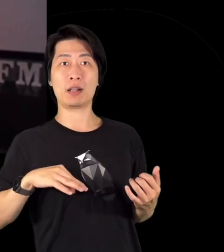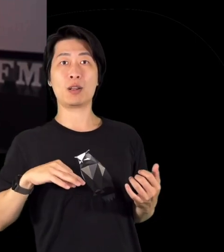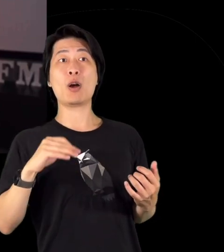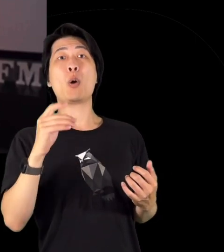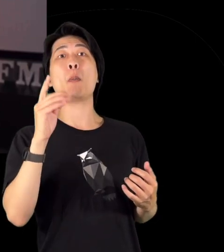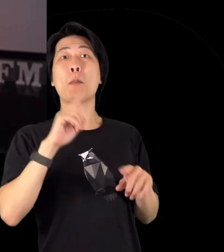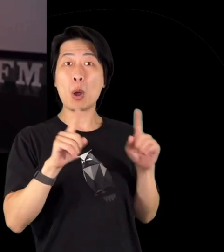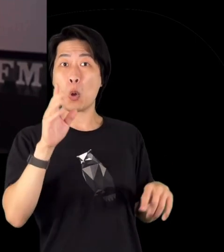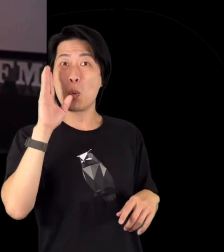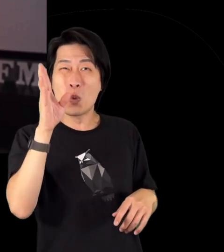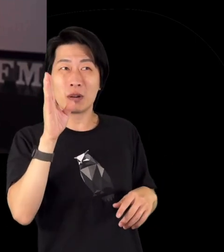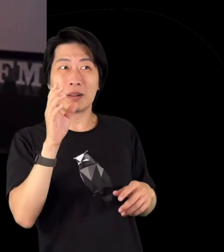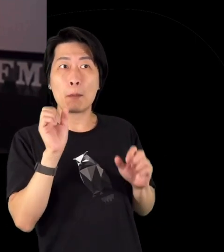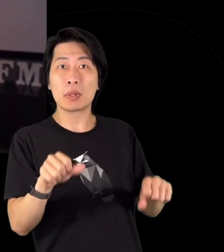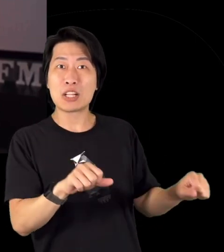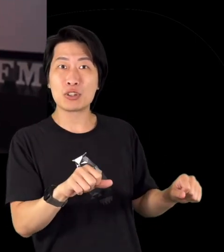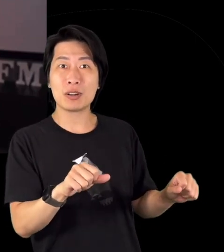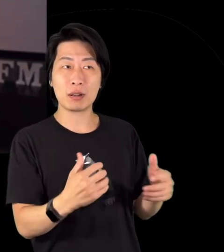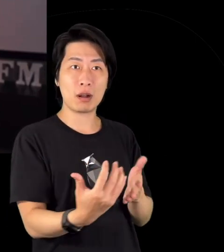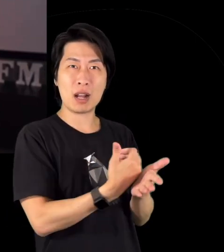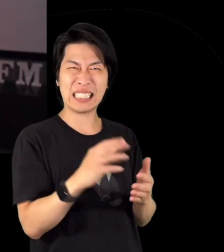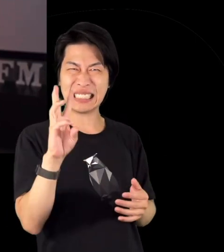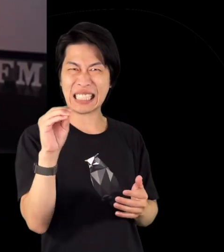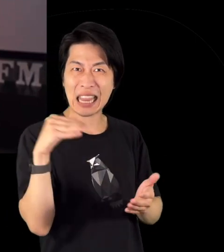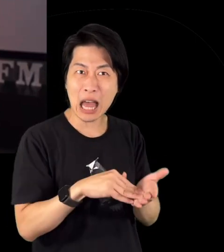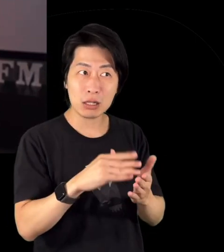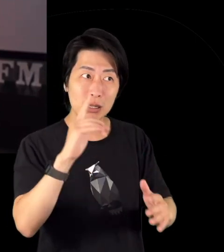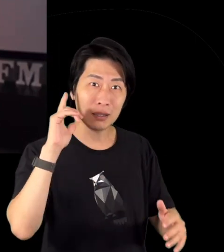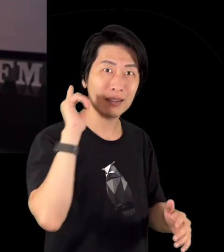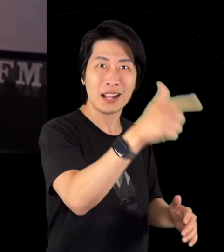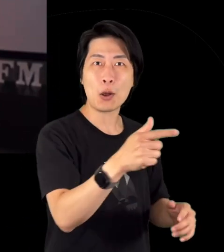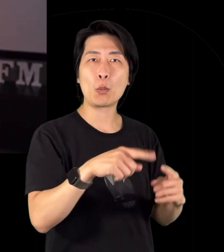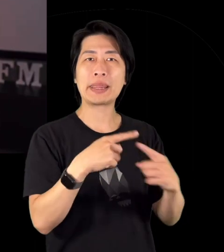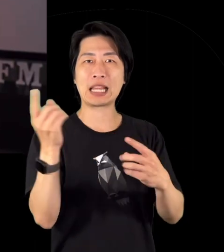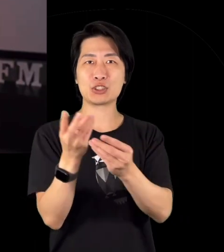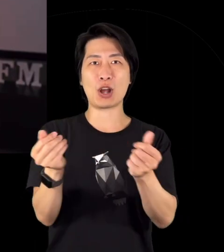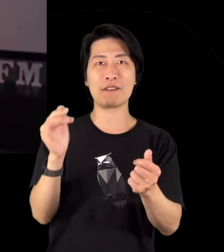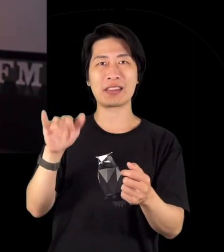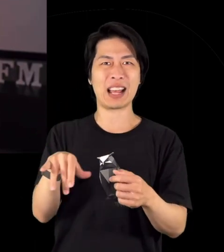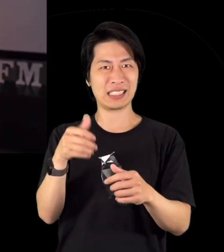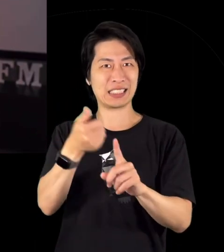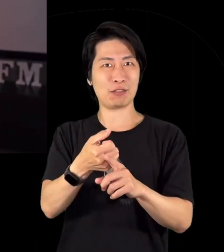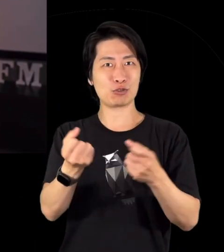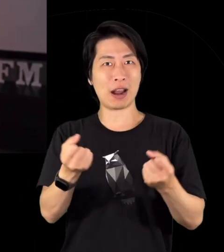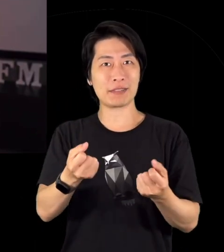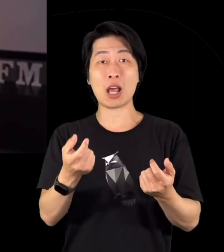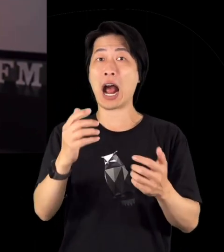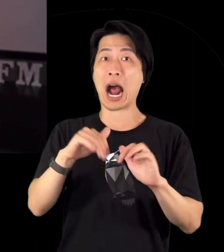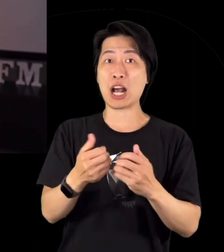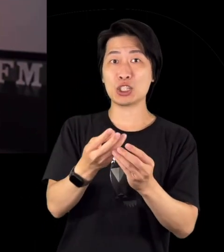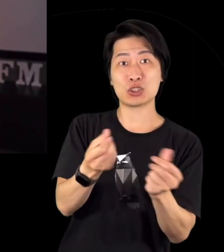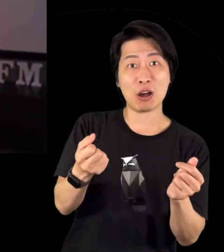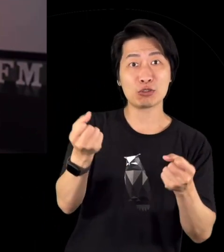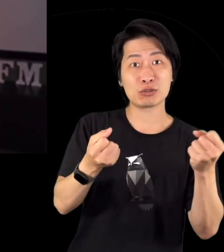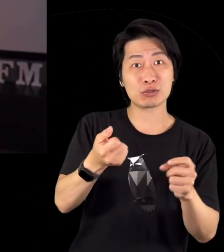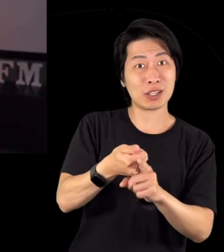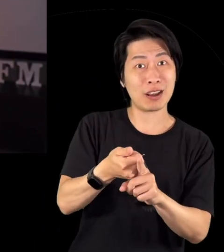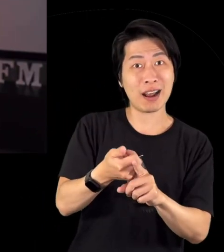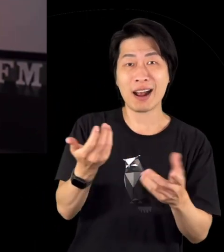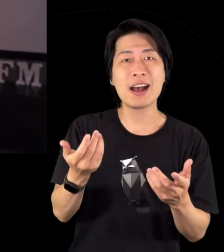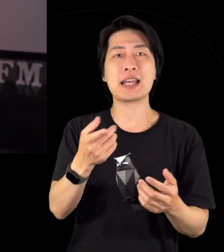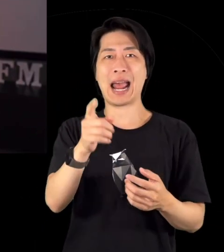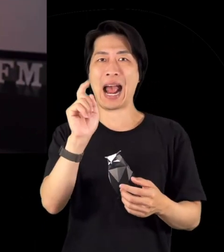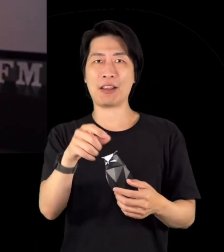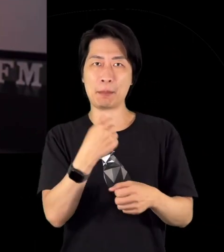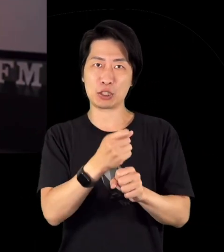make $60,000 down the line once you have solved self-driving. And the only real way to solve self-driving, it seems, is